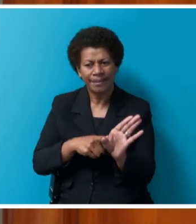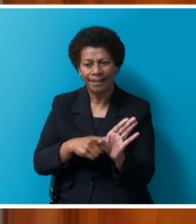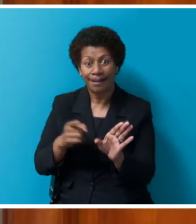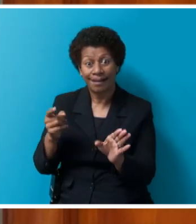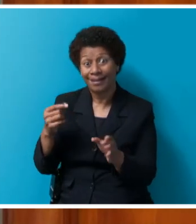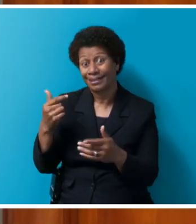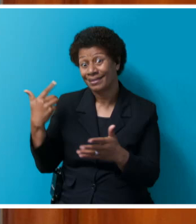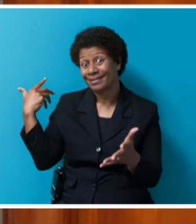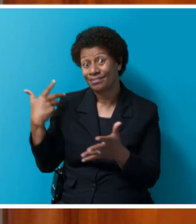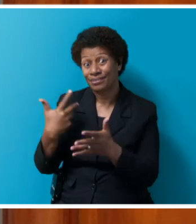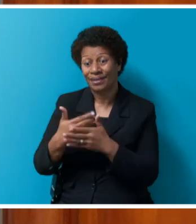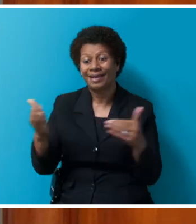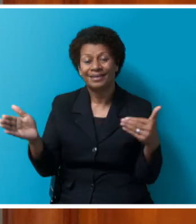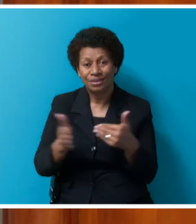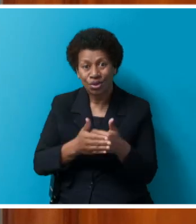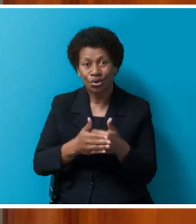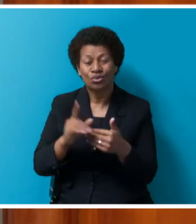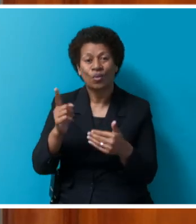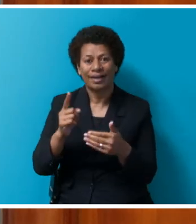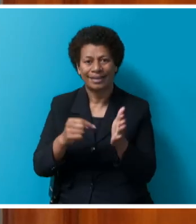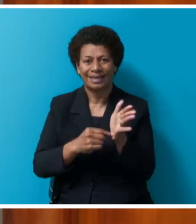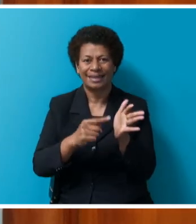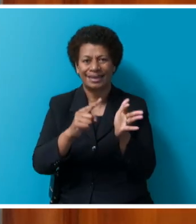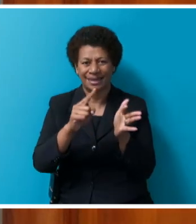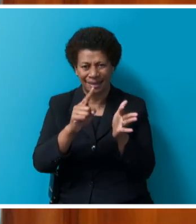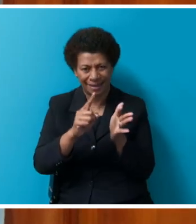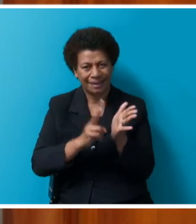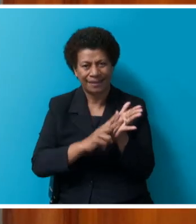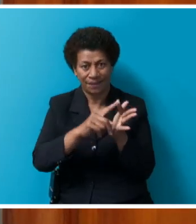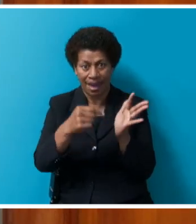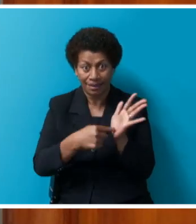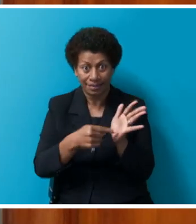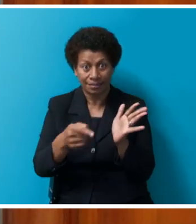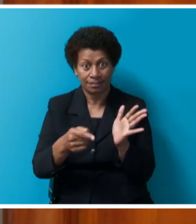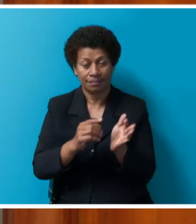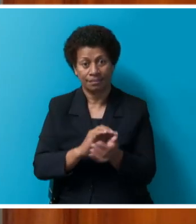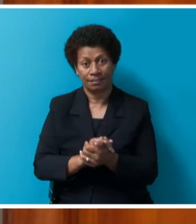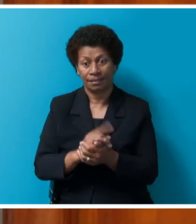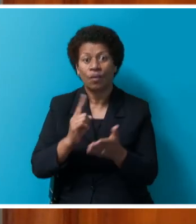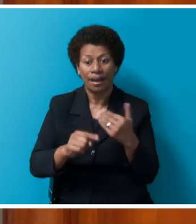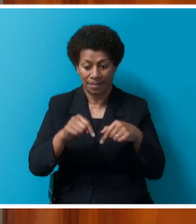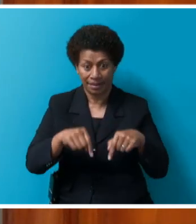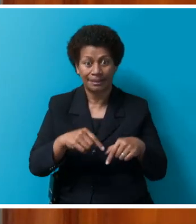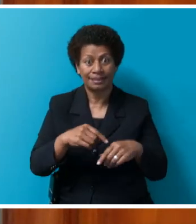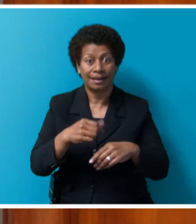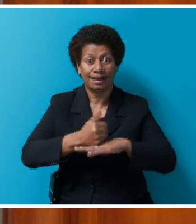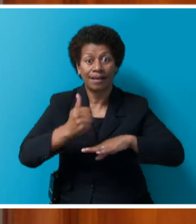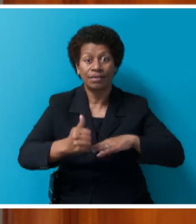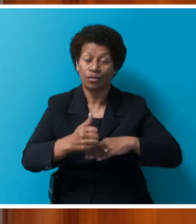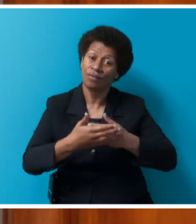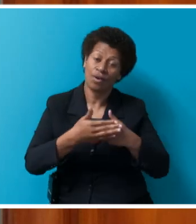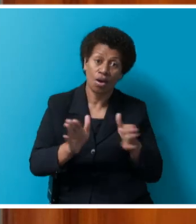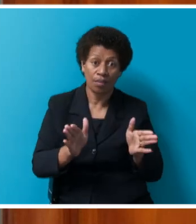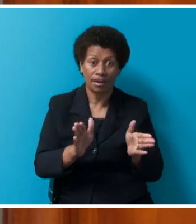They closed down the TVET colleges. But under this government, we have reopened our vocational training centres. Institutions